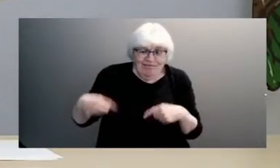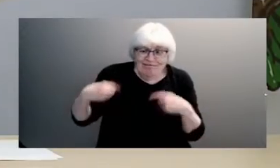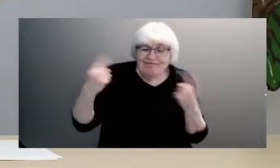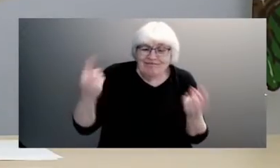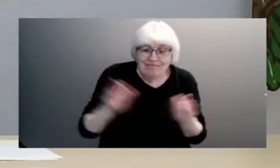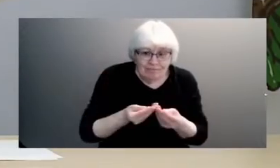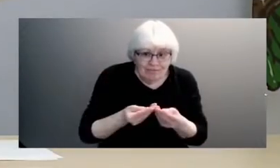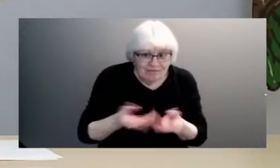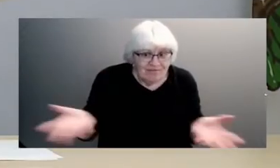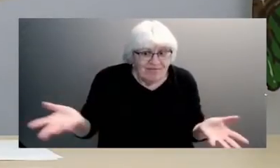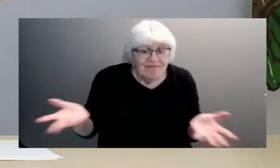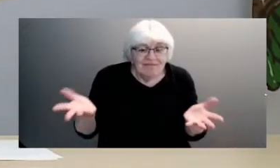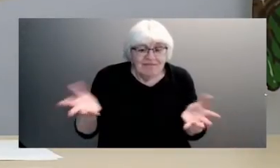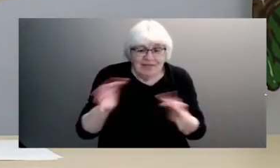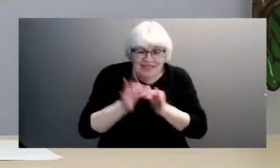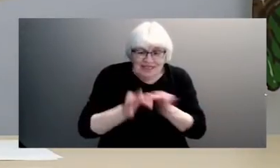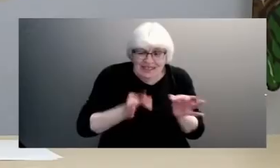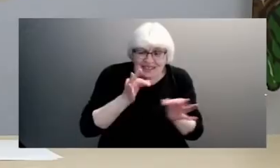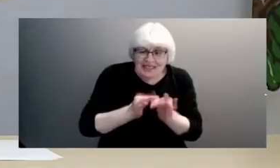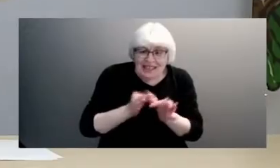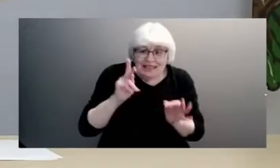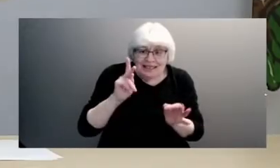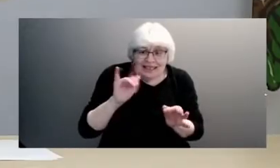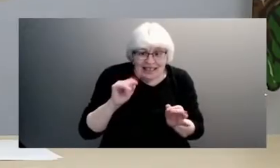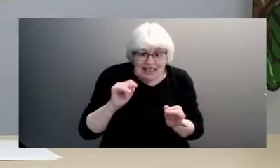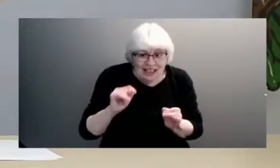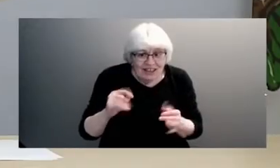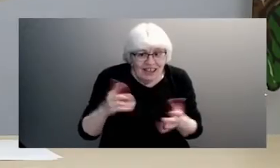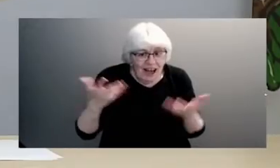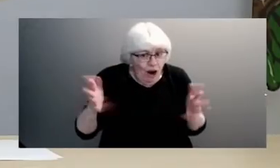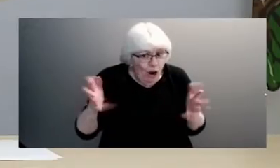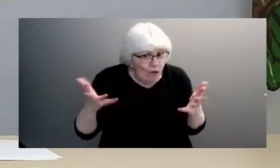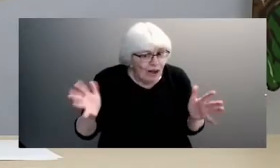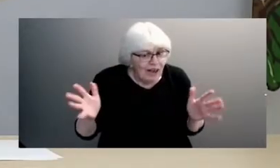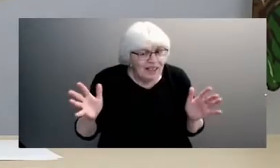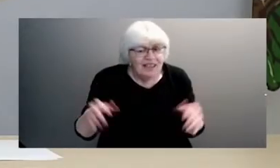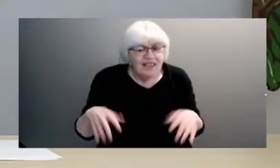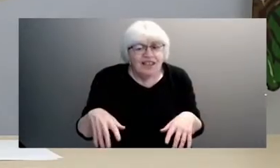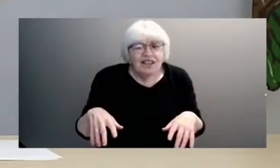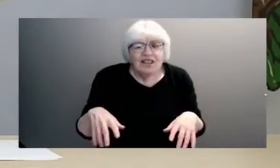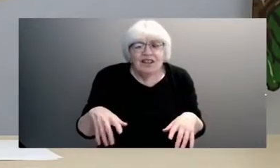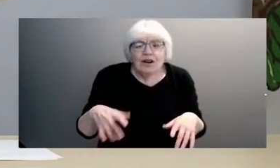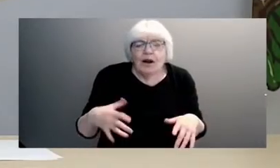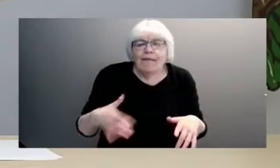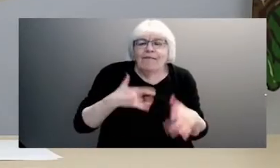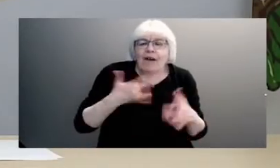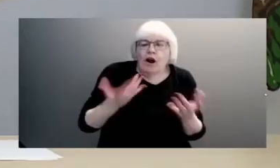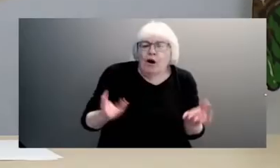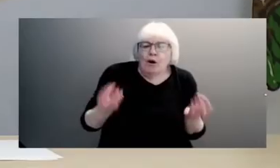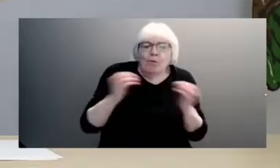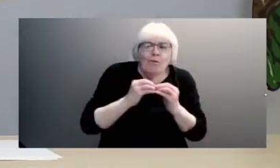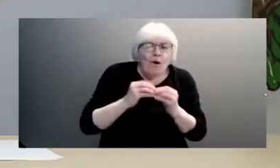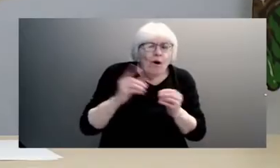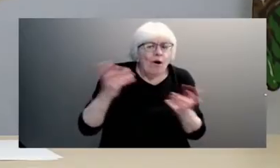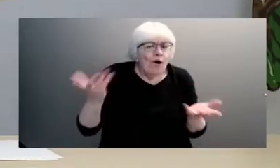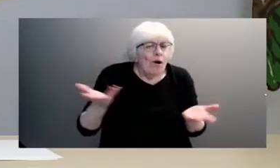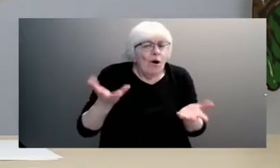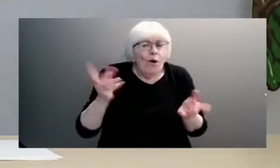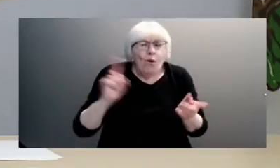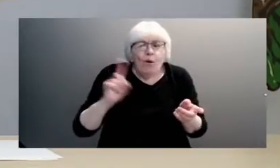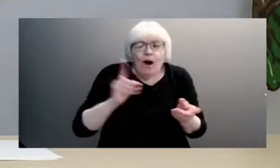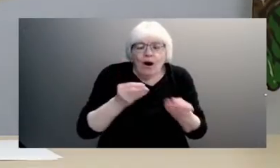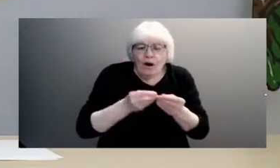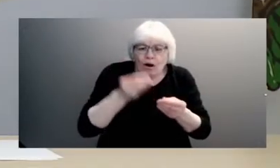Well, I think there may be some more routine testing that,